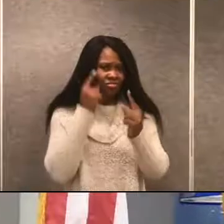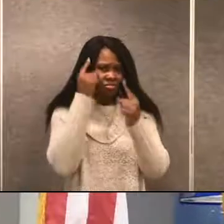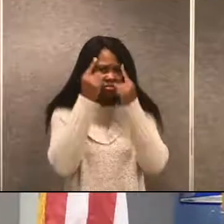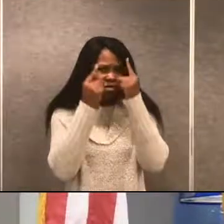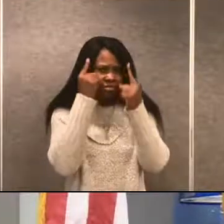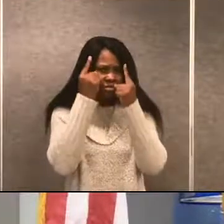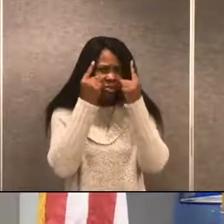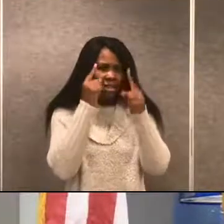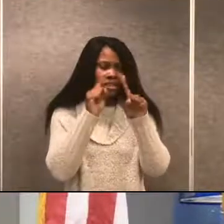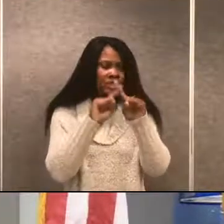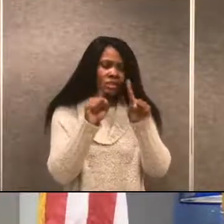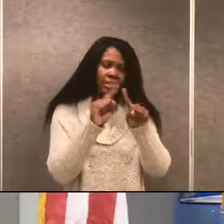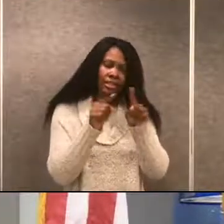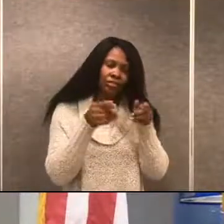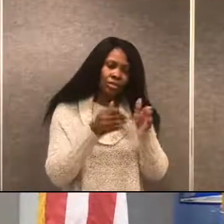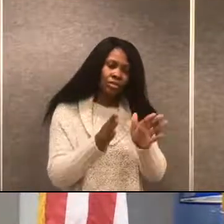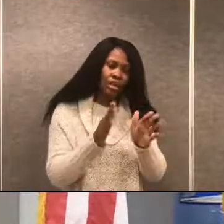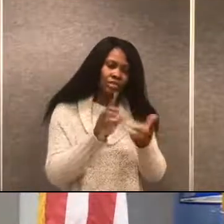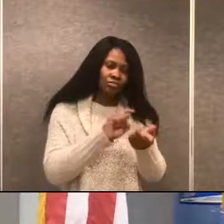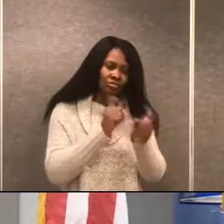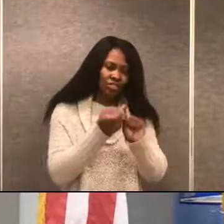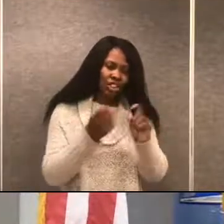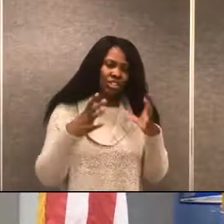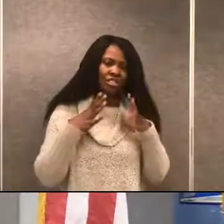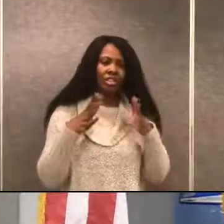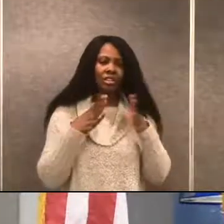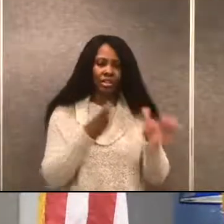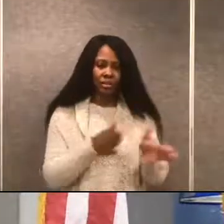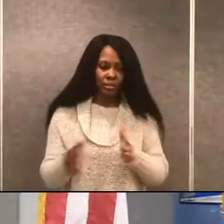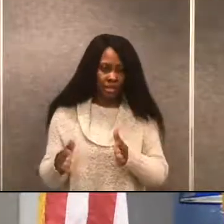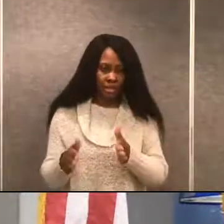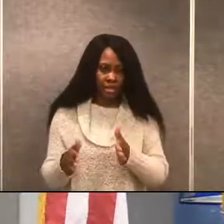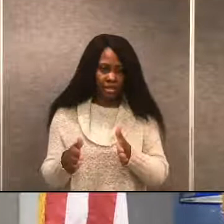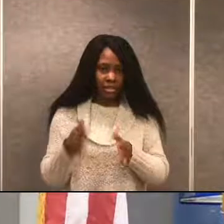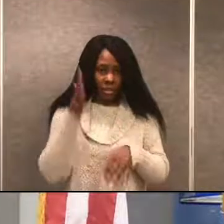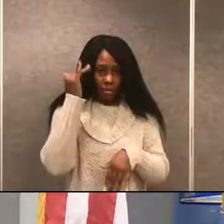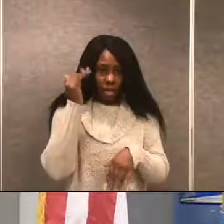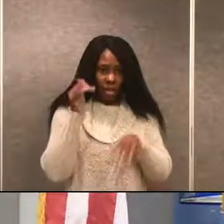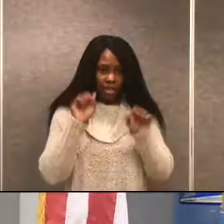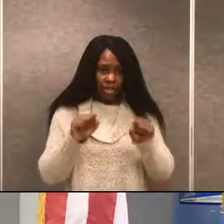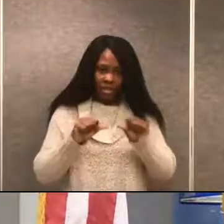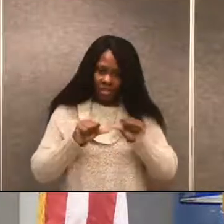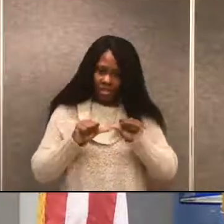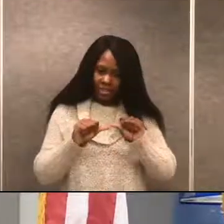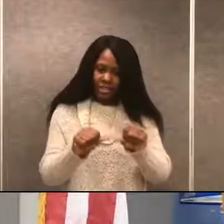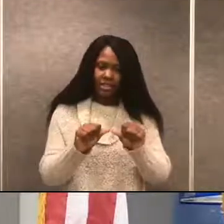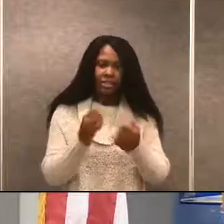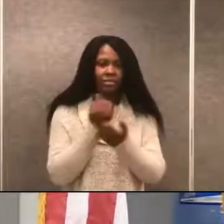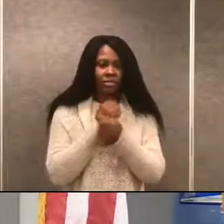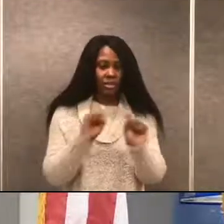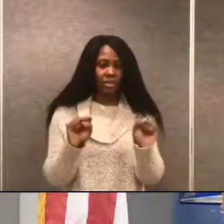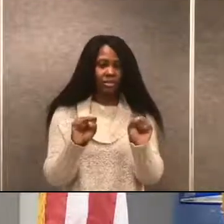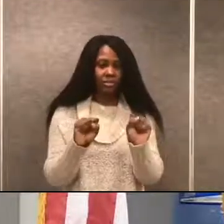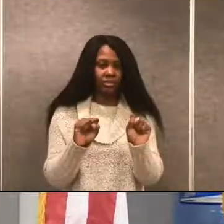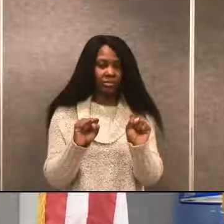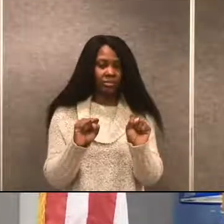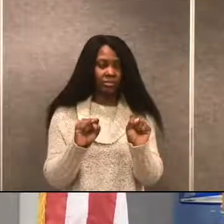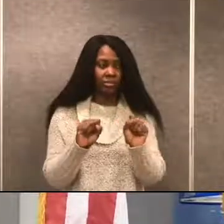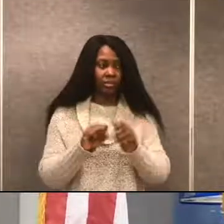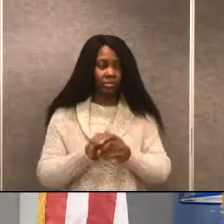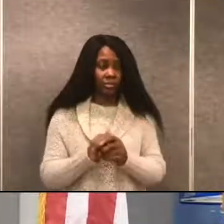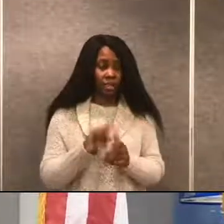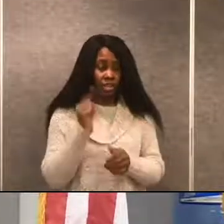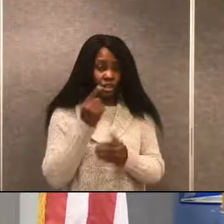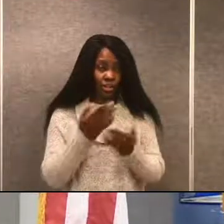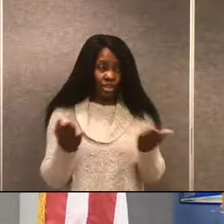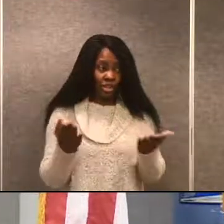different ways that you can modify your holiday plans so that you can remain safe, and we can't stress that enough. So one of the things